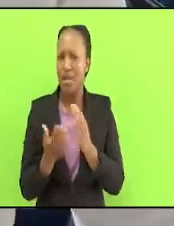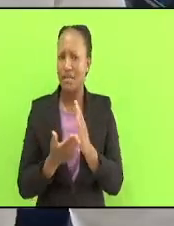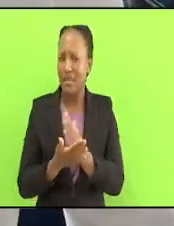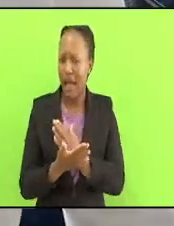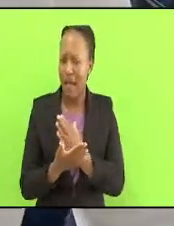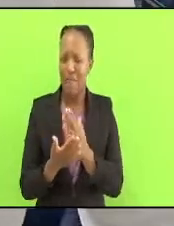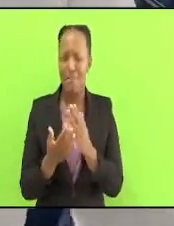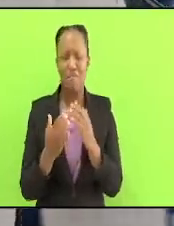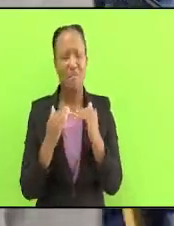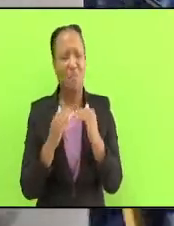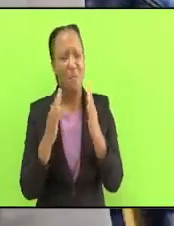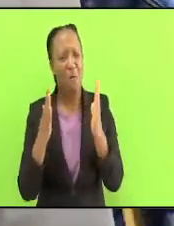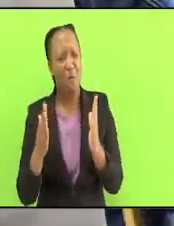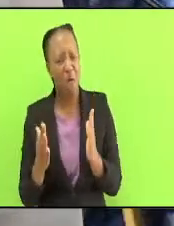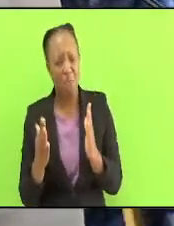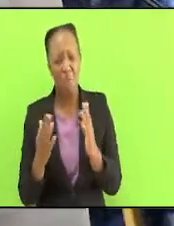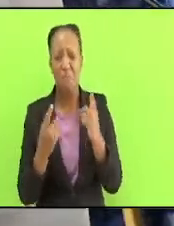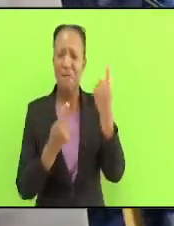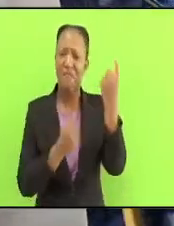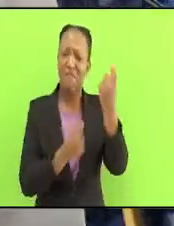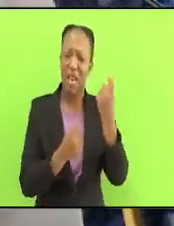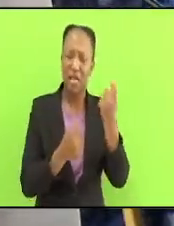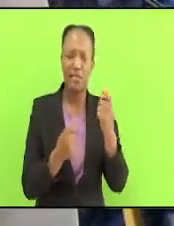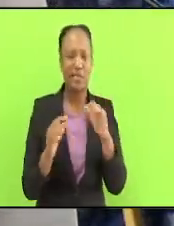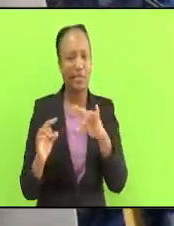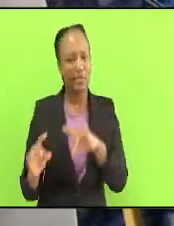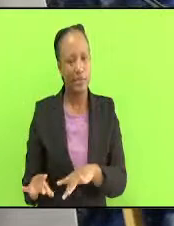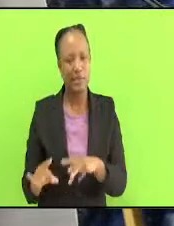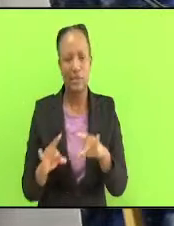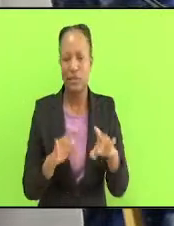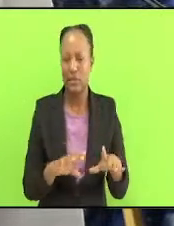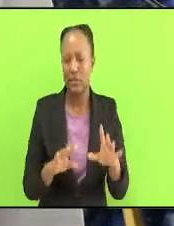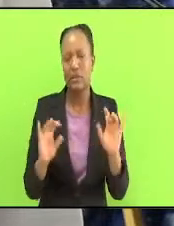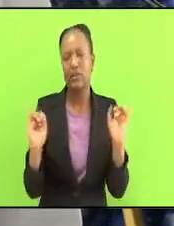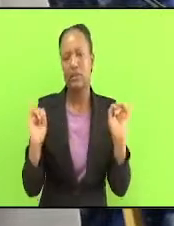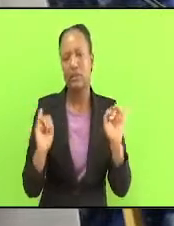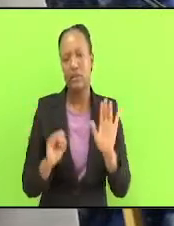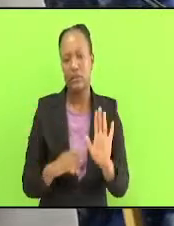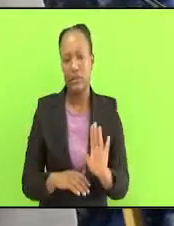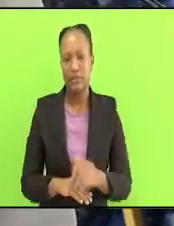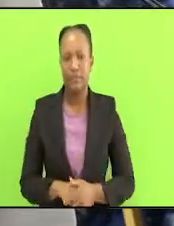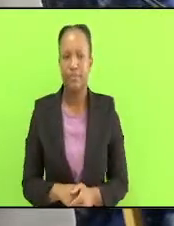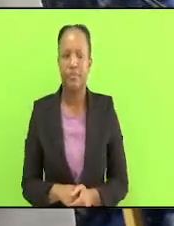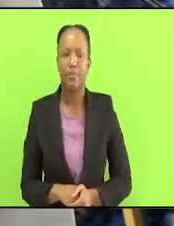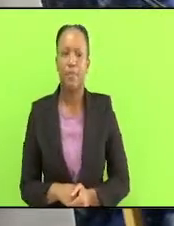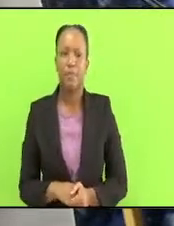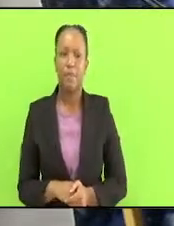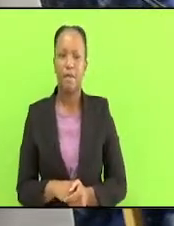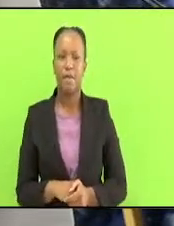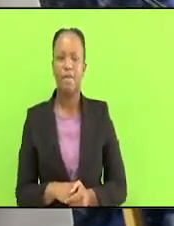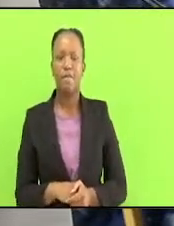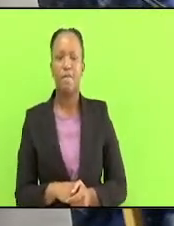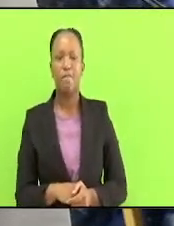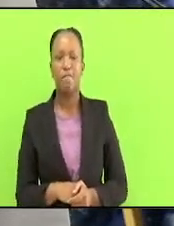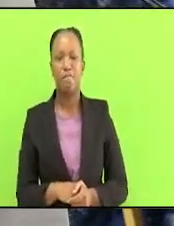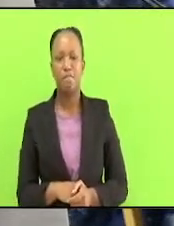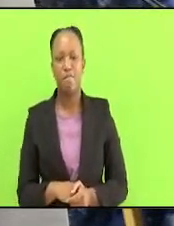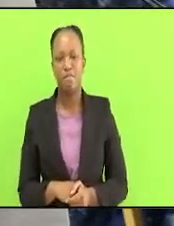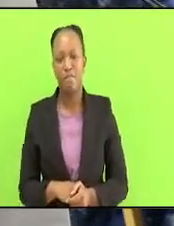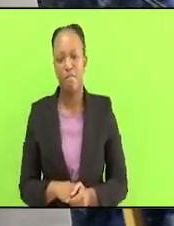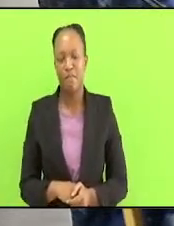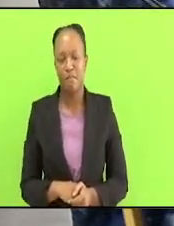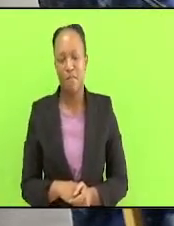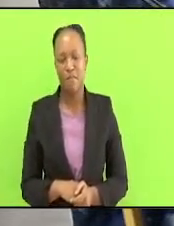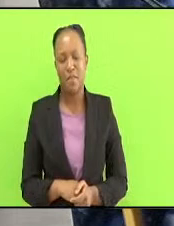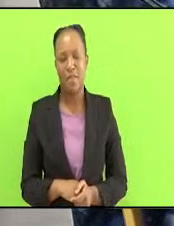rona re dutse mare tsebe next. And so we were actually trying to propose that if we can work together to make sure that